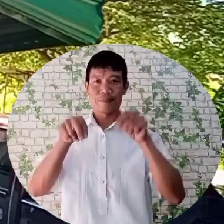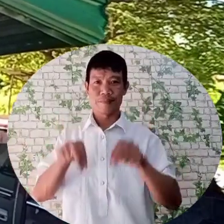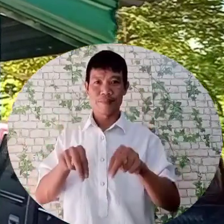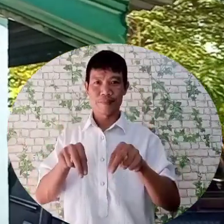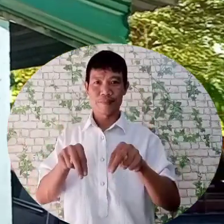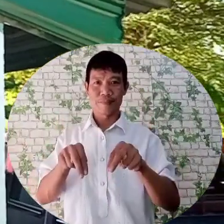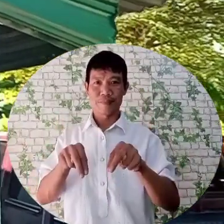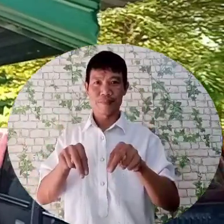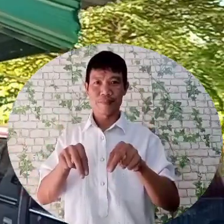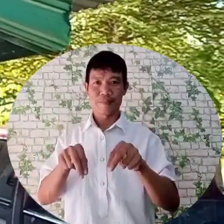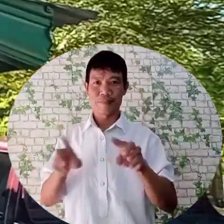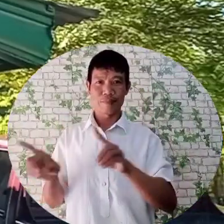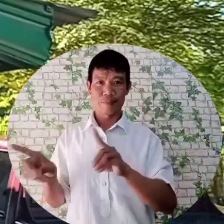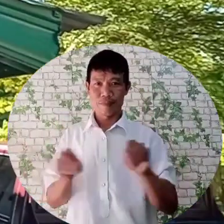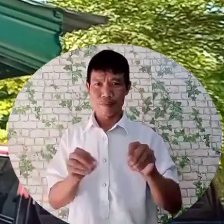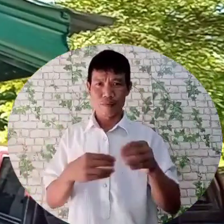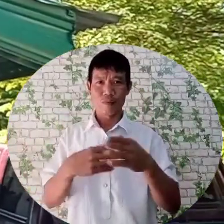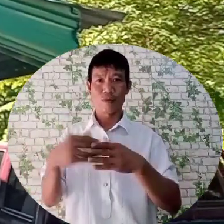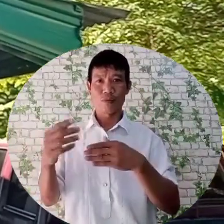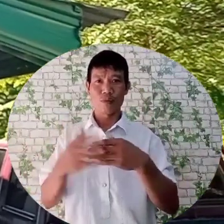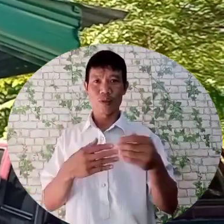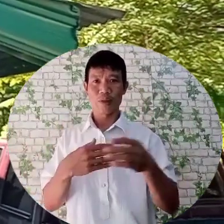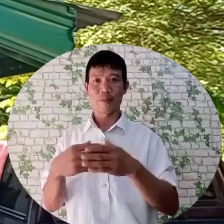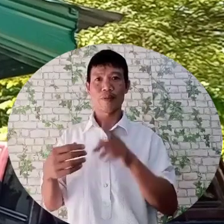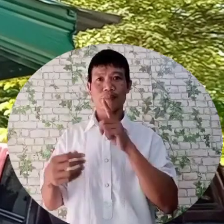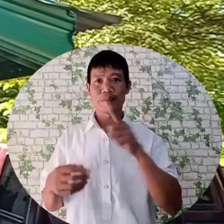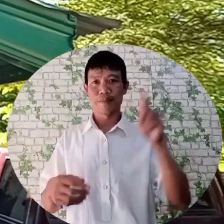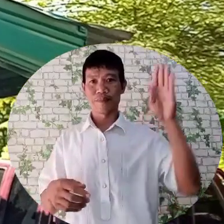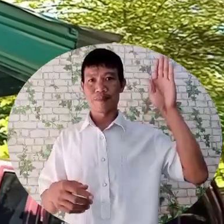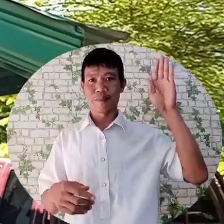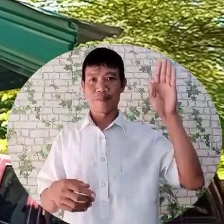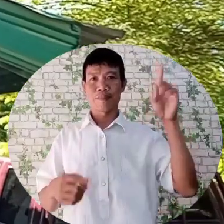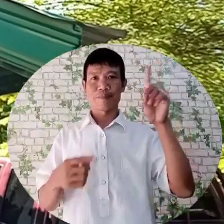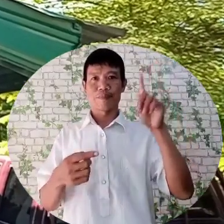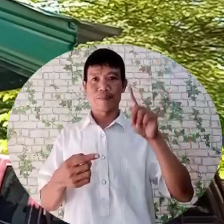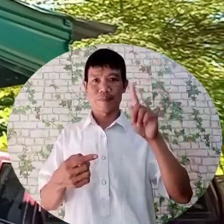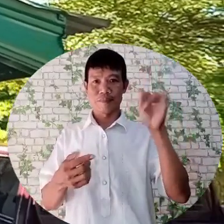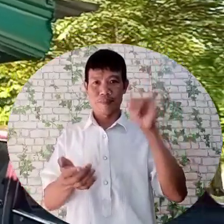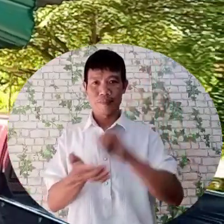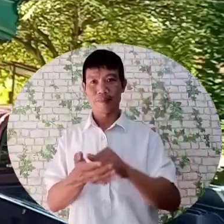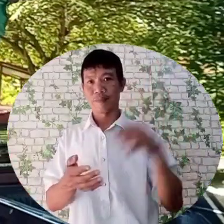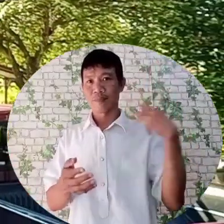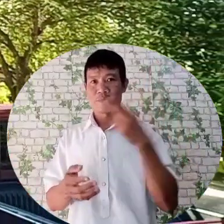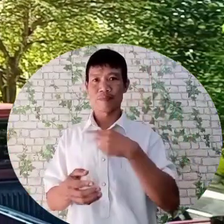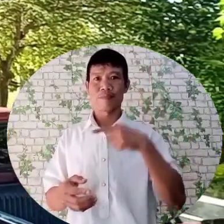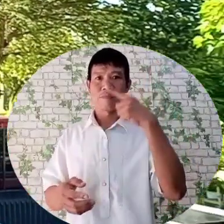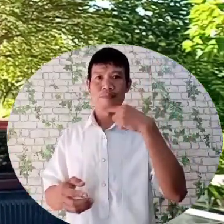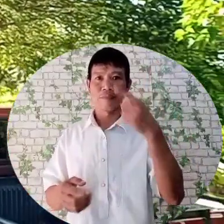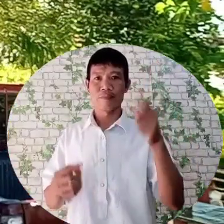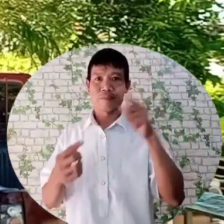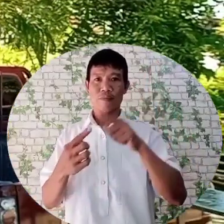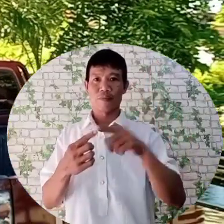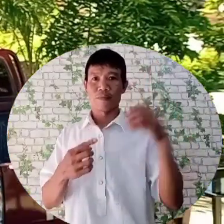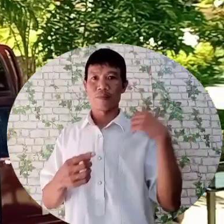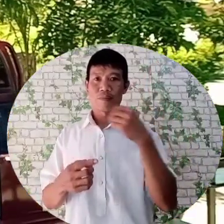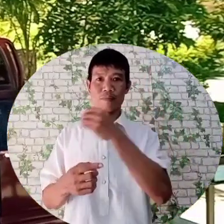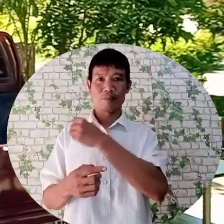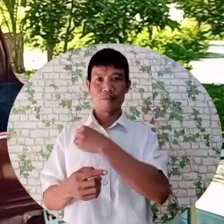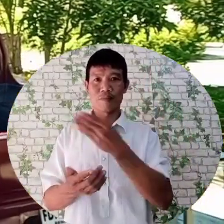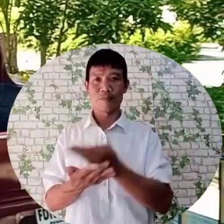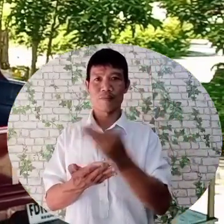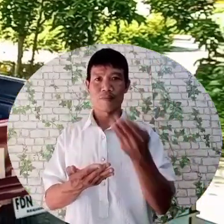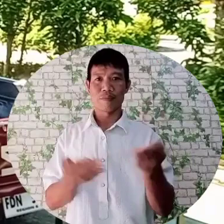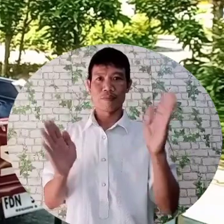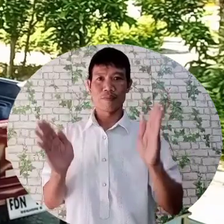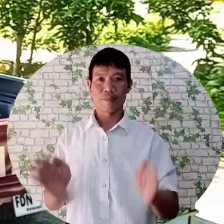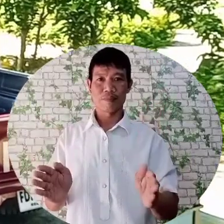comply whatever commitment that we said to our customer. So it's